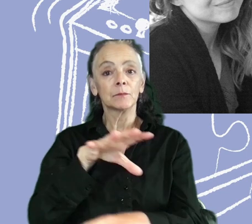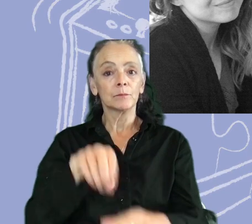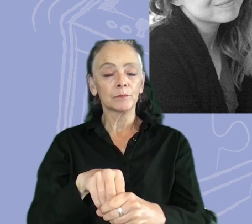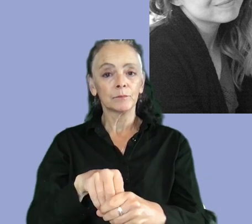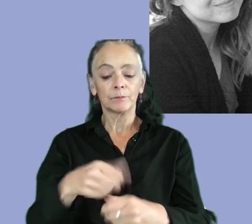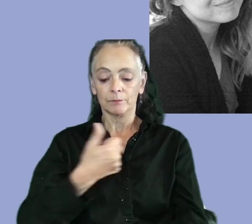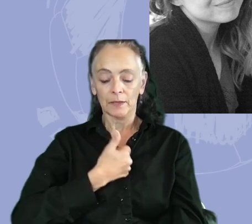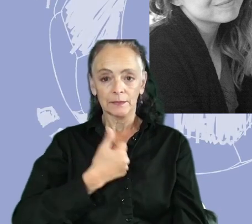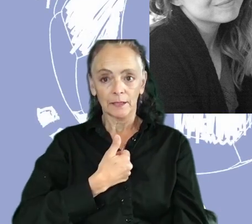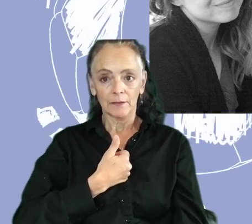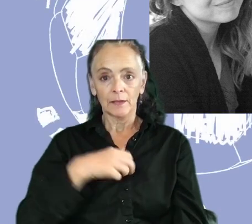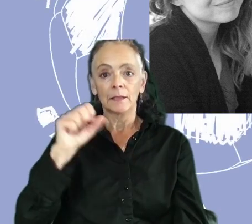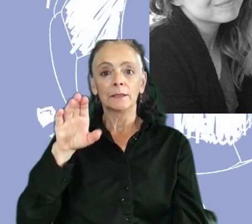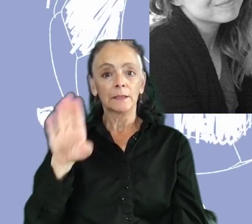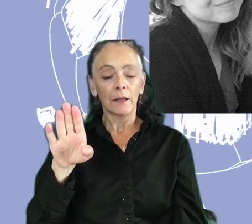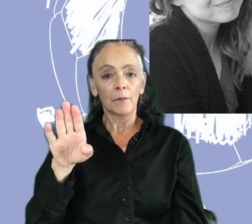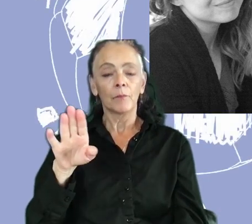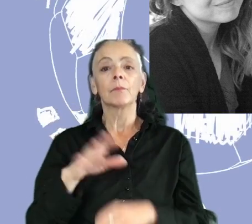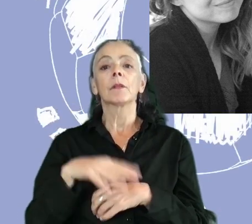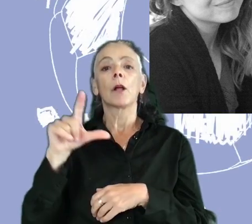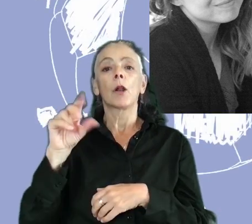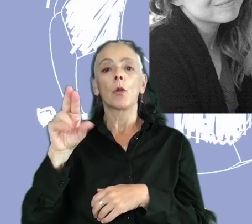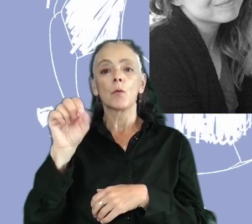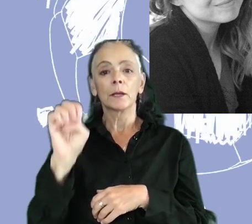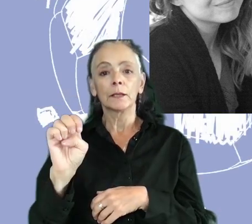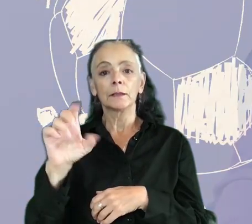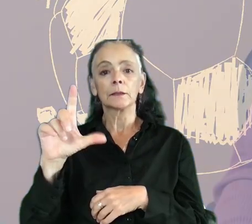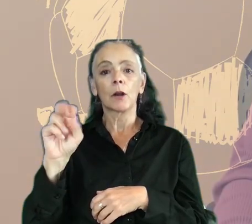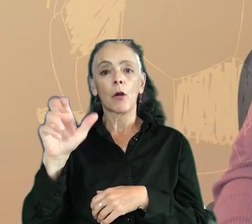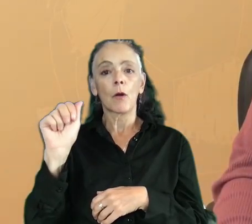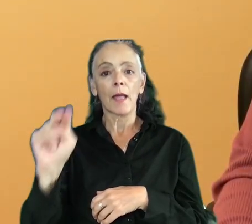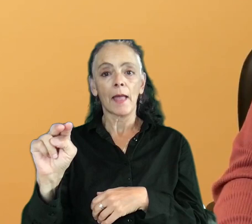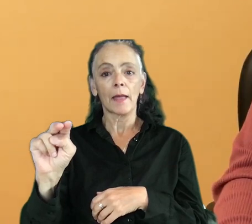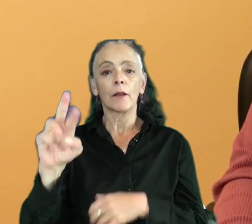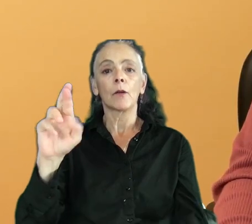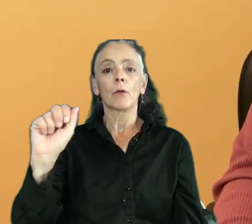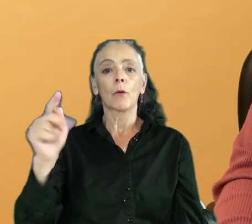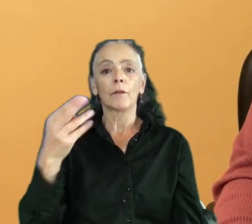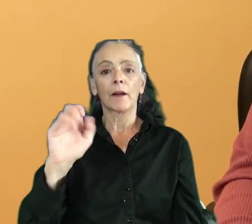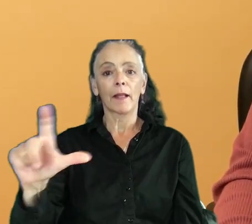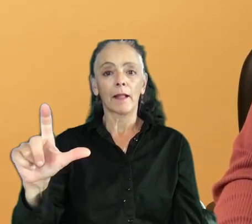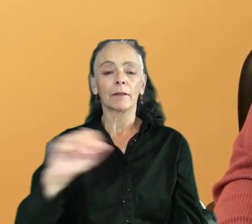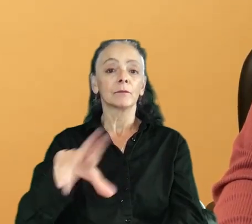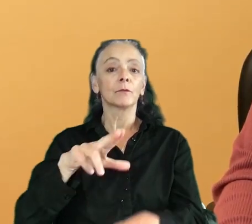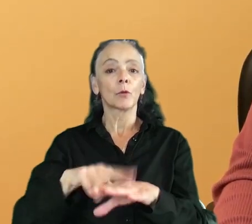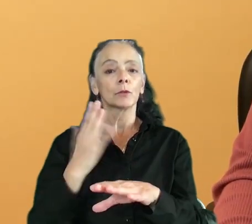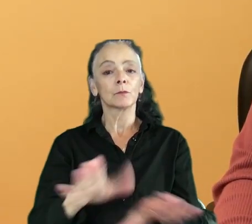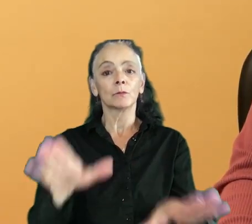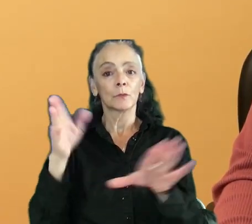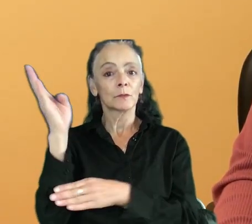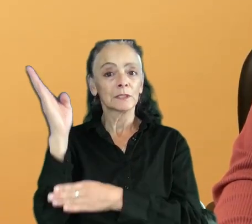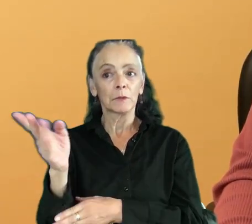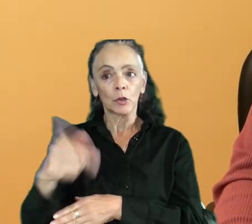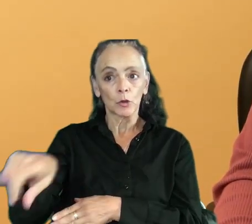myself seb louise loren and raphael and of course our wonderful speakers and